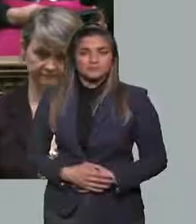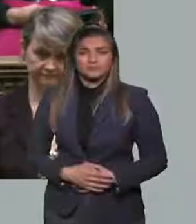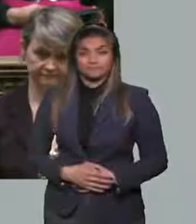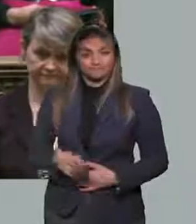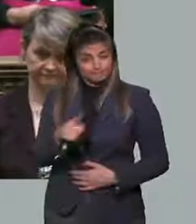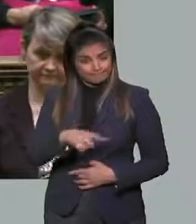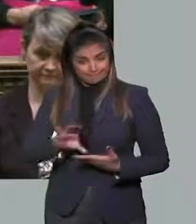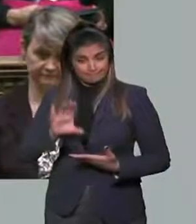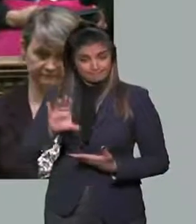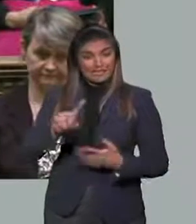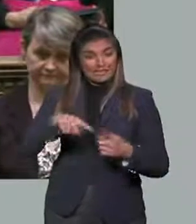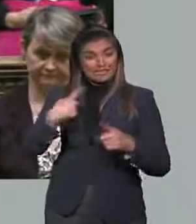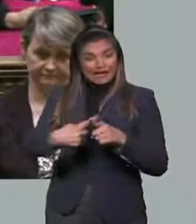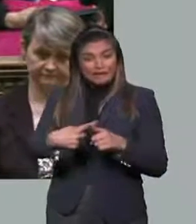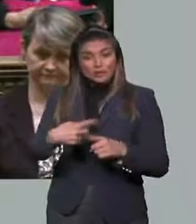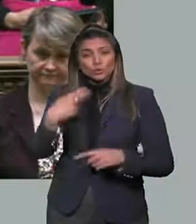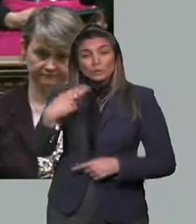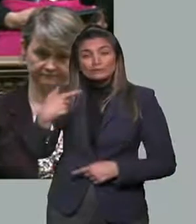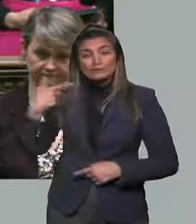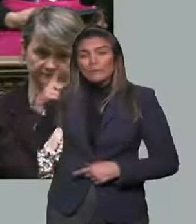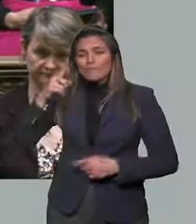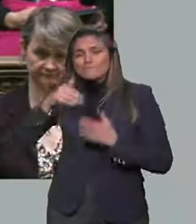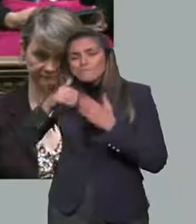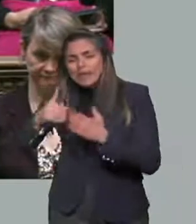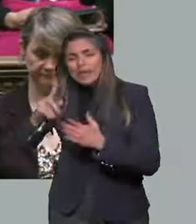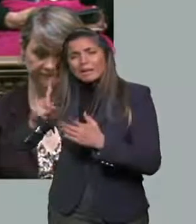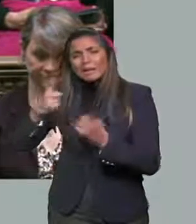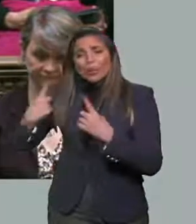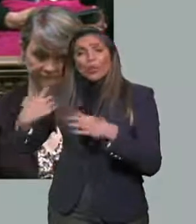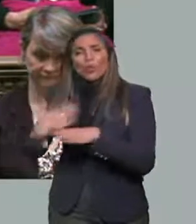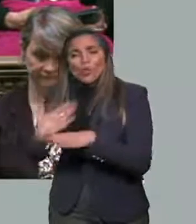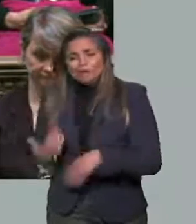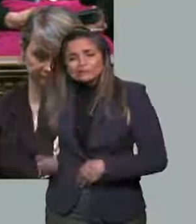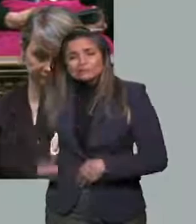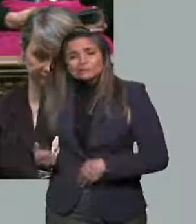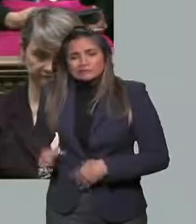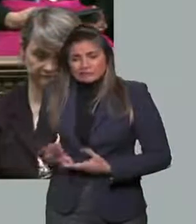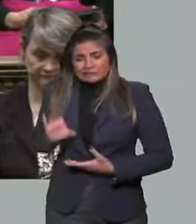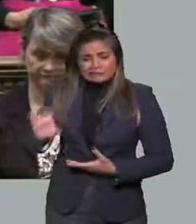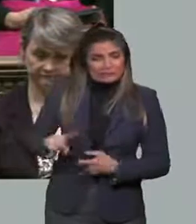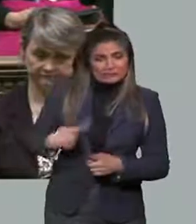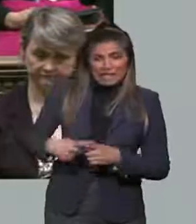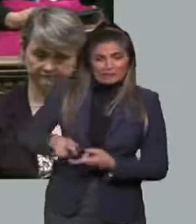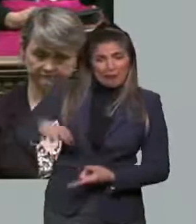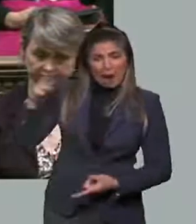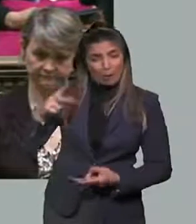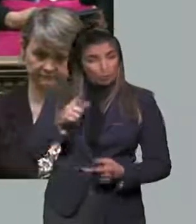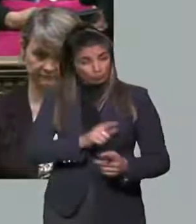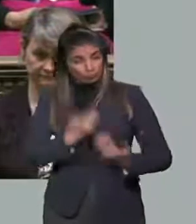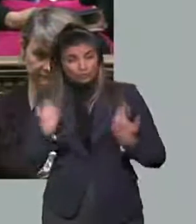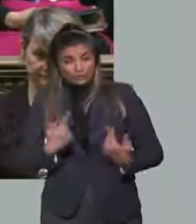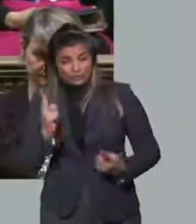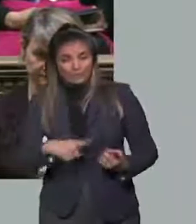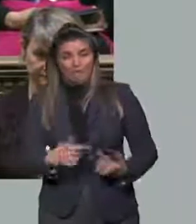tax on 27 million working people while the super rich increase their wealth. They watch energy prices rise